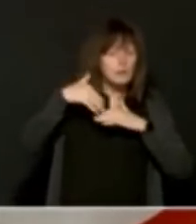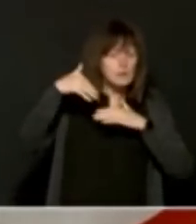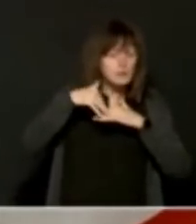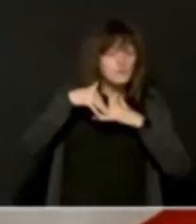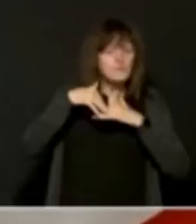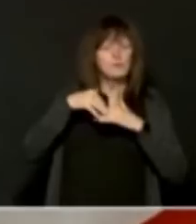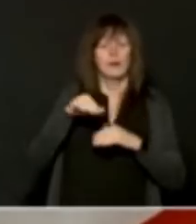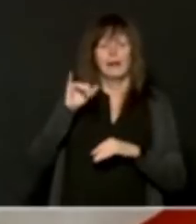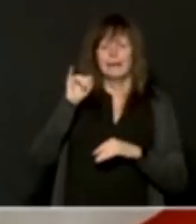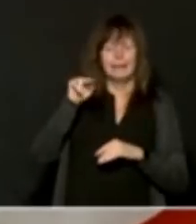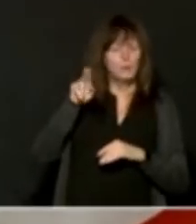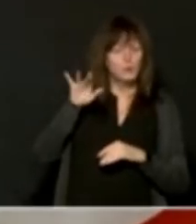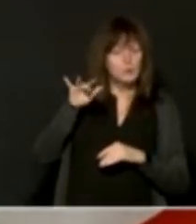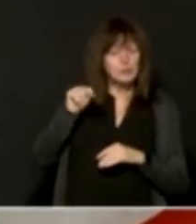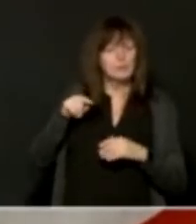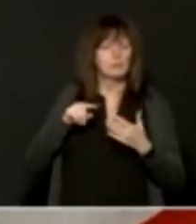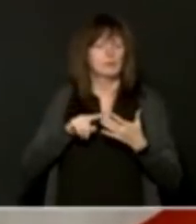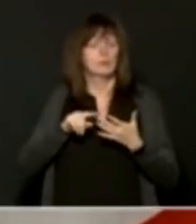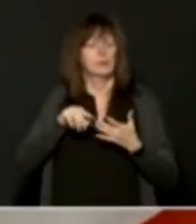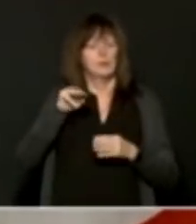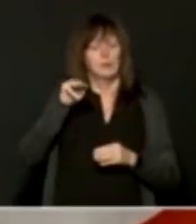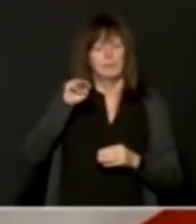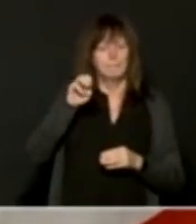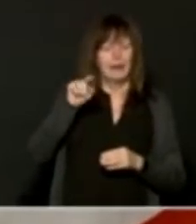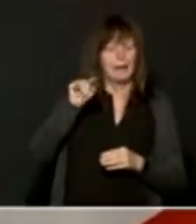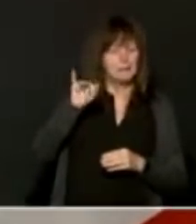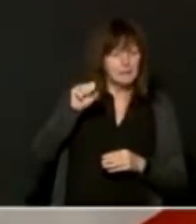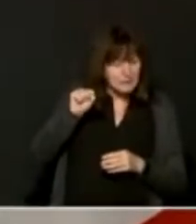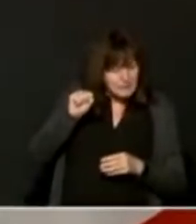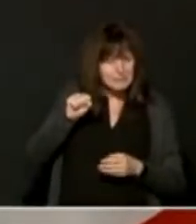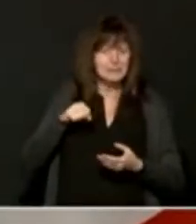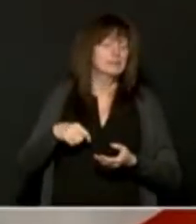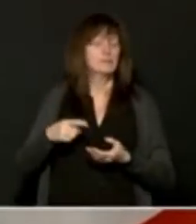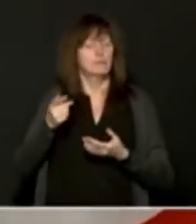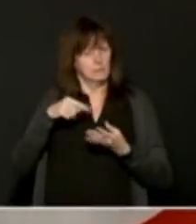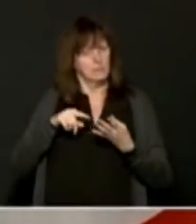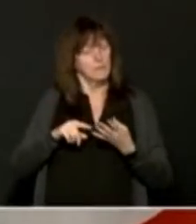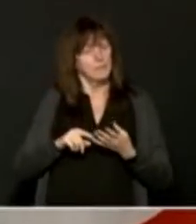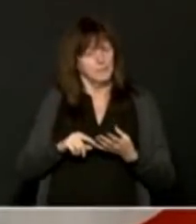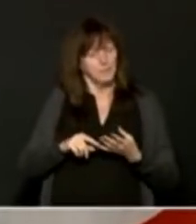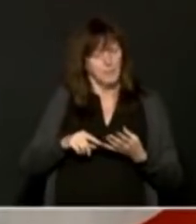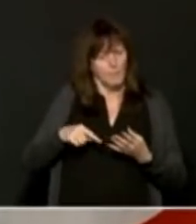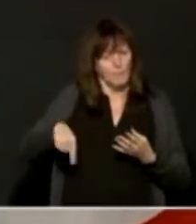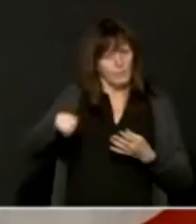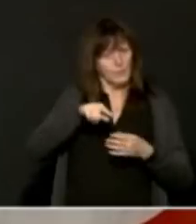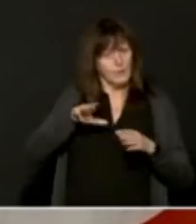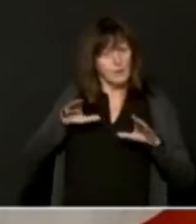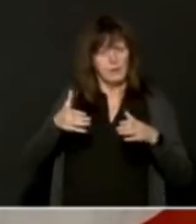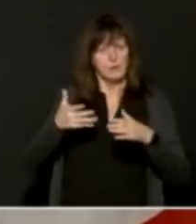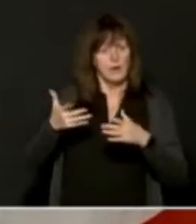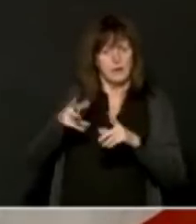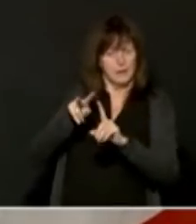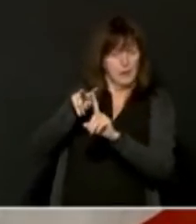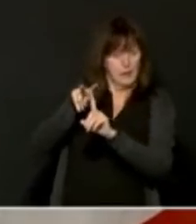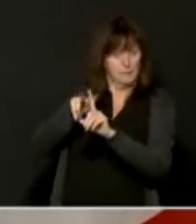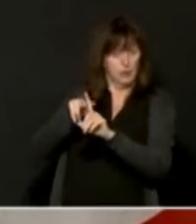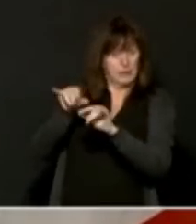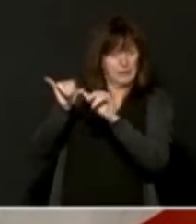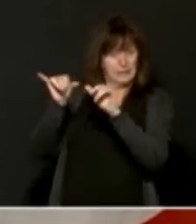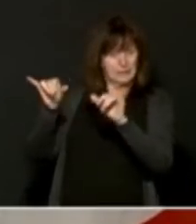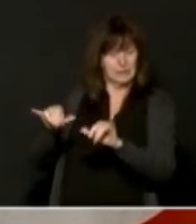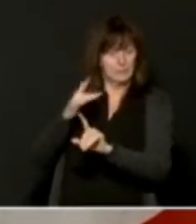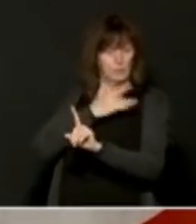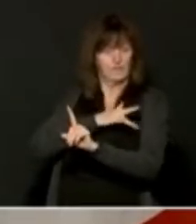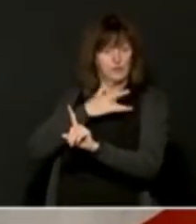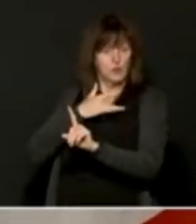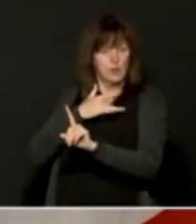individuals. Appointments can be booked through the provincial booking system and booking online, or directly through